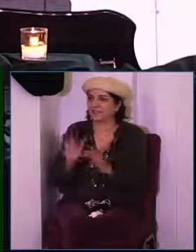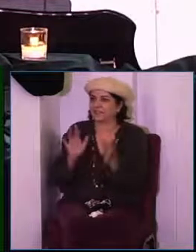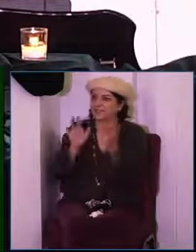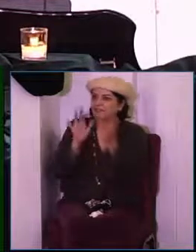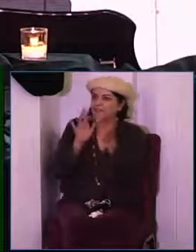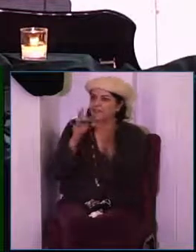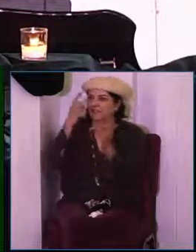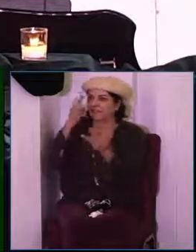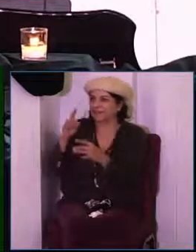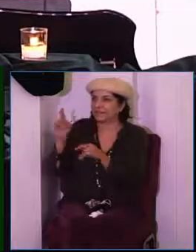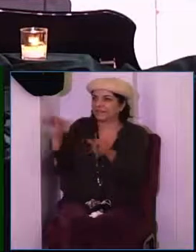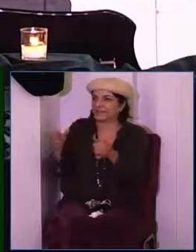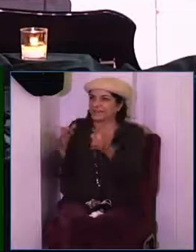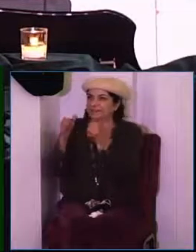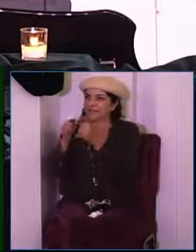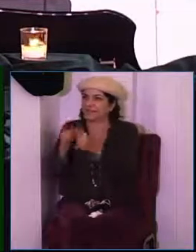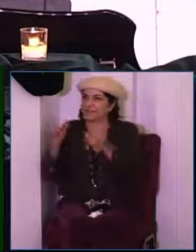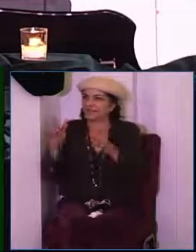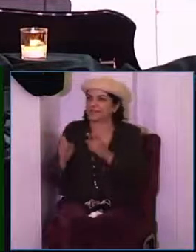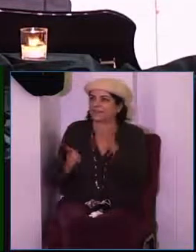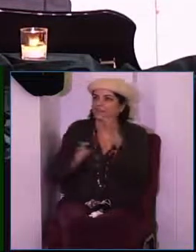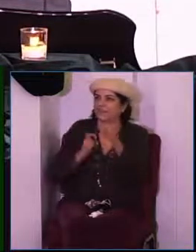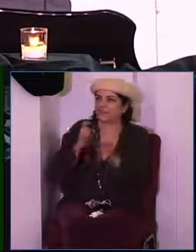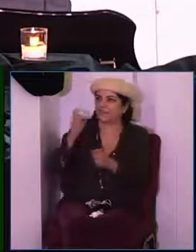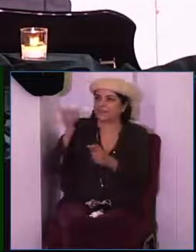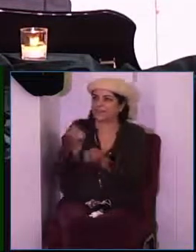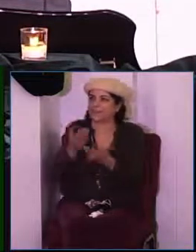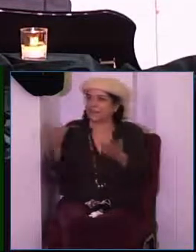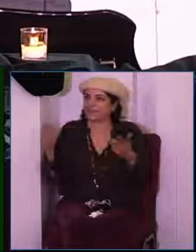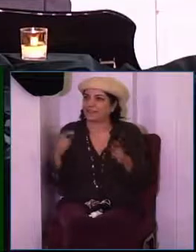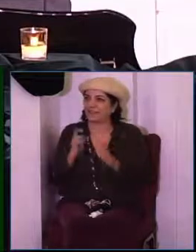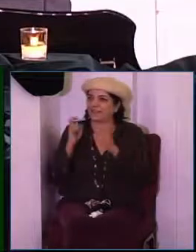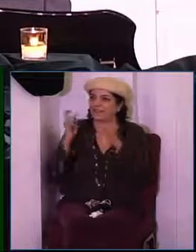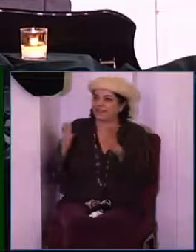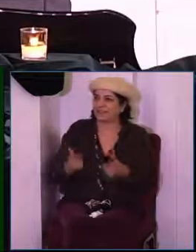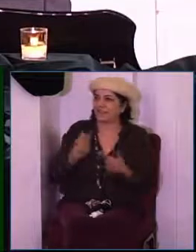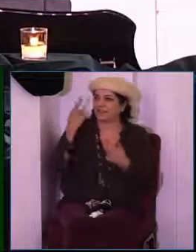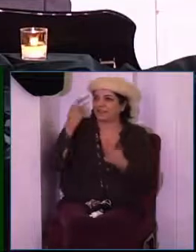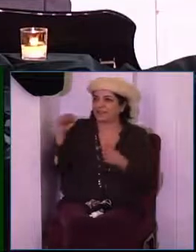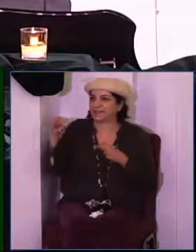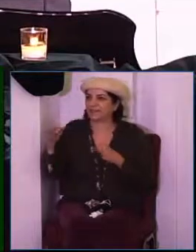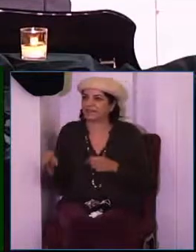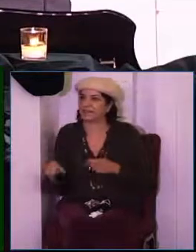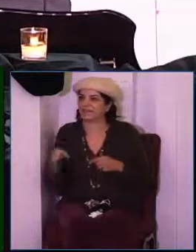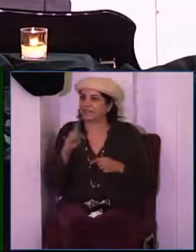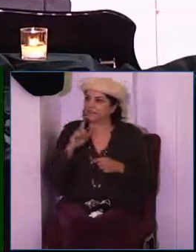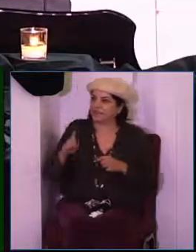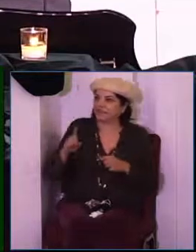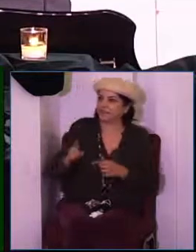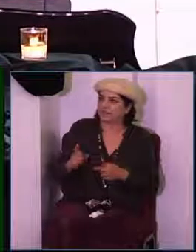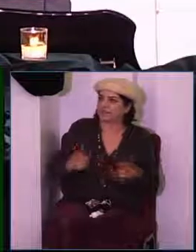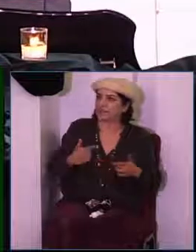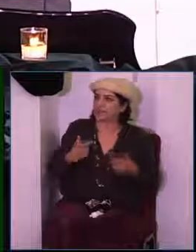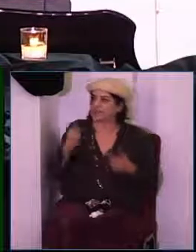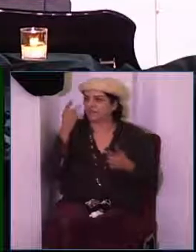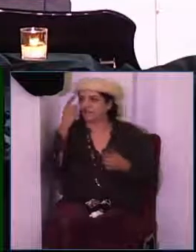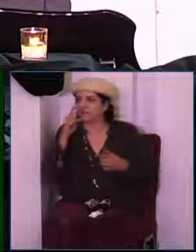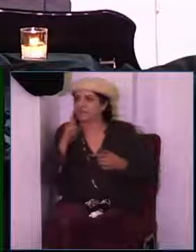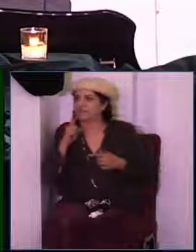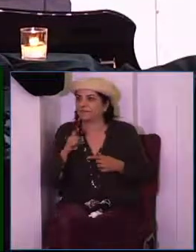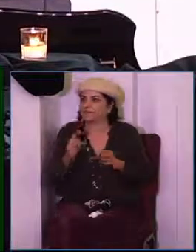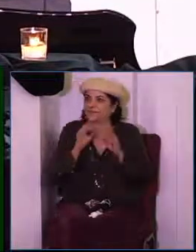I'm reaching for the prize, I'm giving everything. I give my life for this, that's what I live